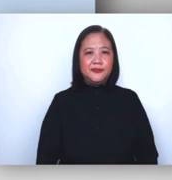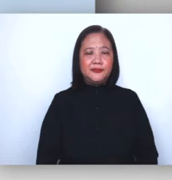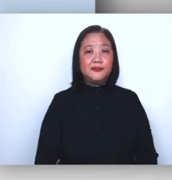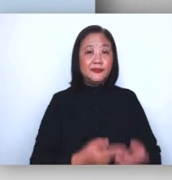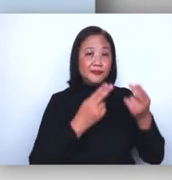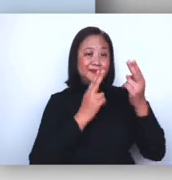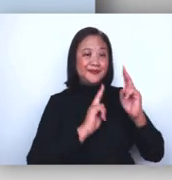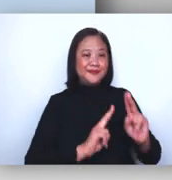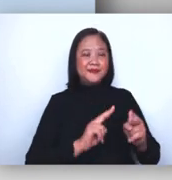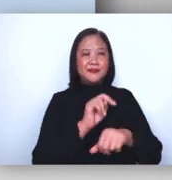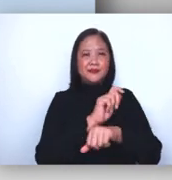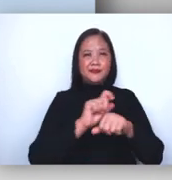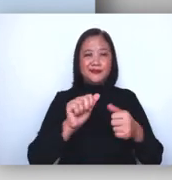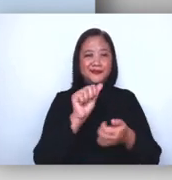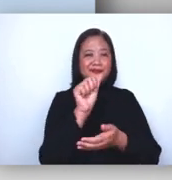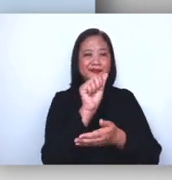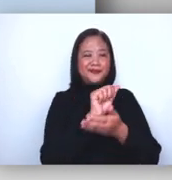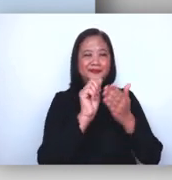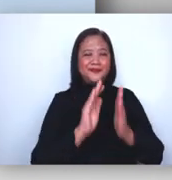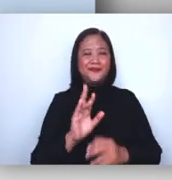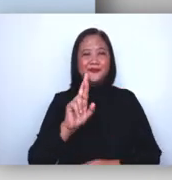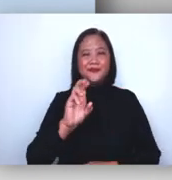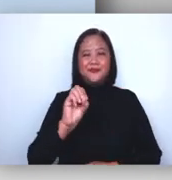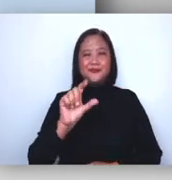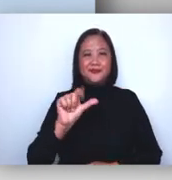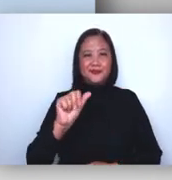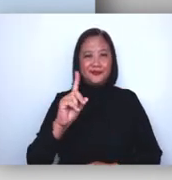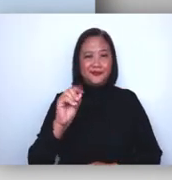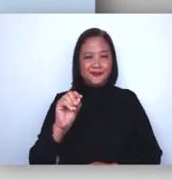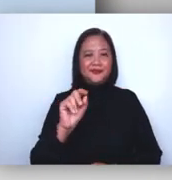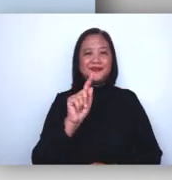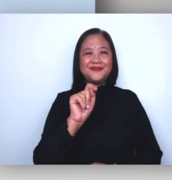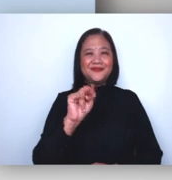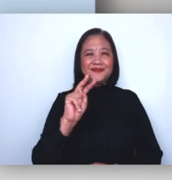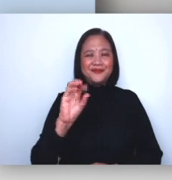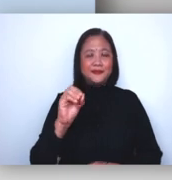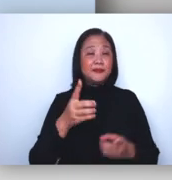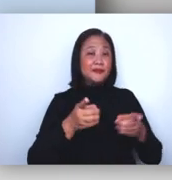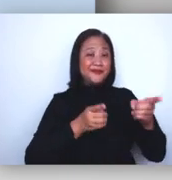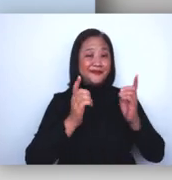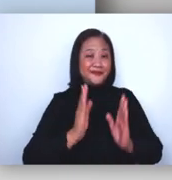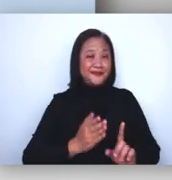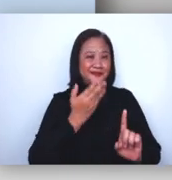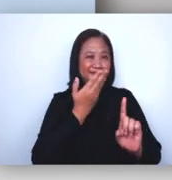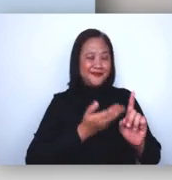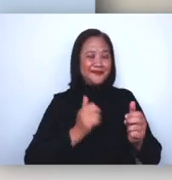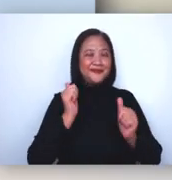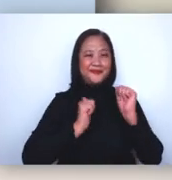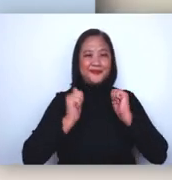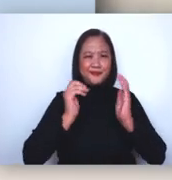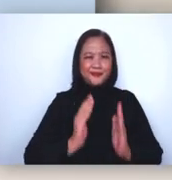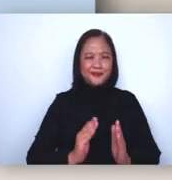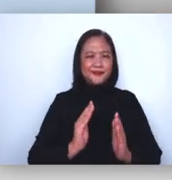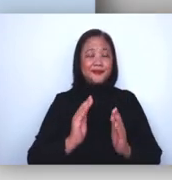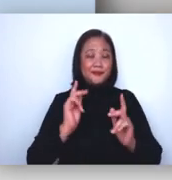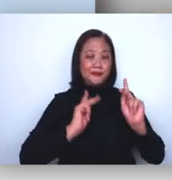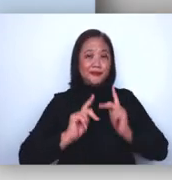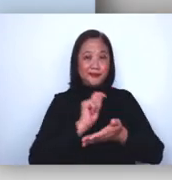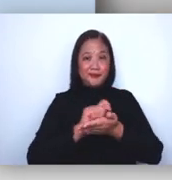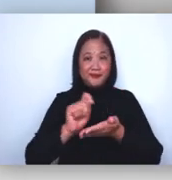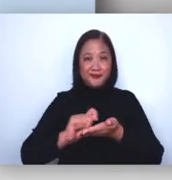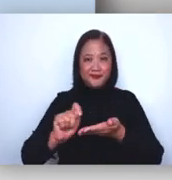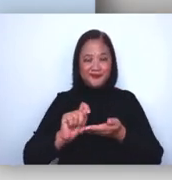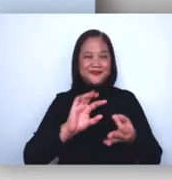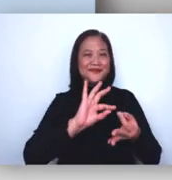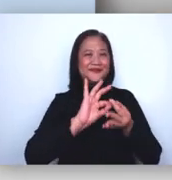A tribute to national artist Rolando Tinio, director, actor, playwright,